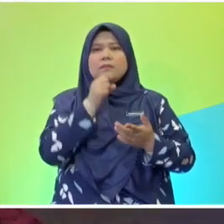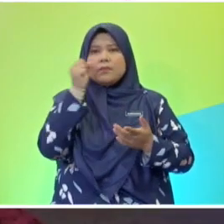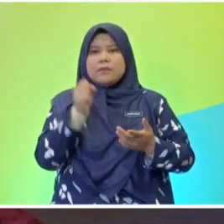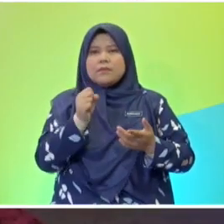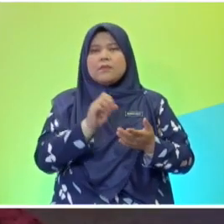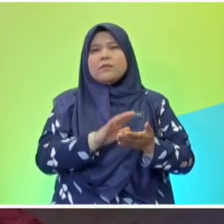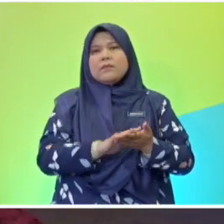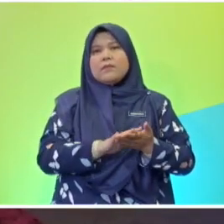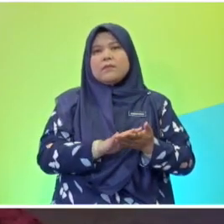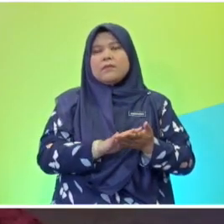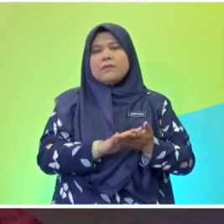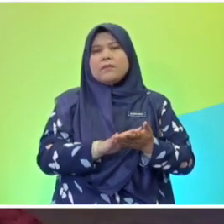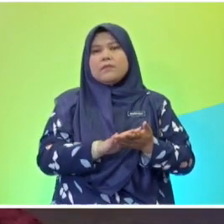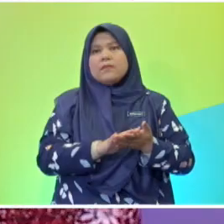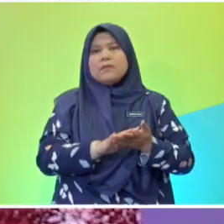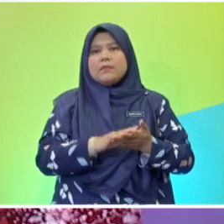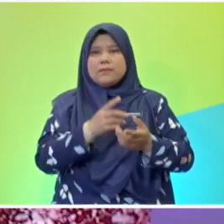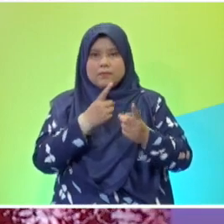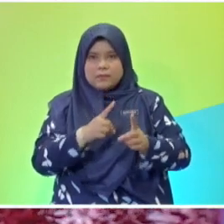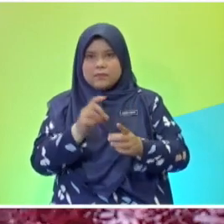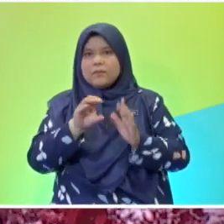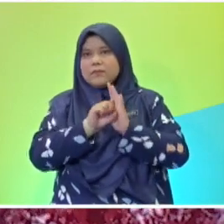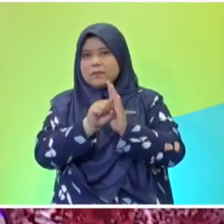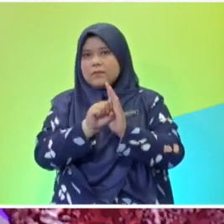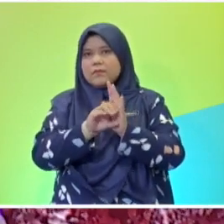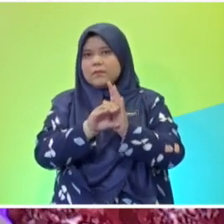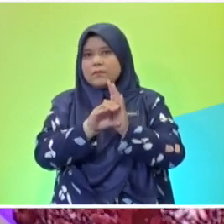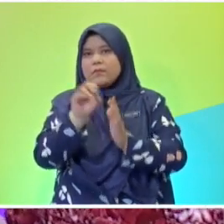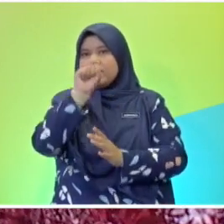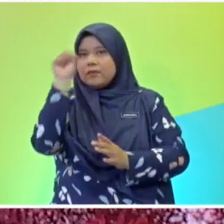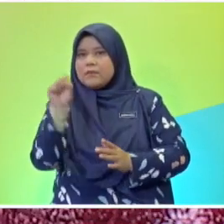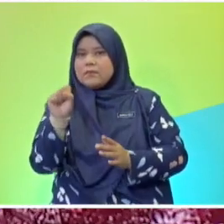let's look at the sample item, yeah, Chris? Sure.